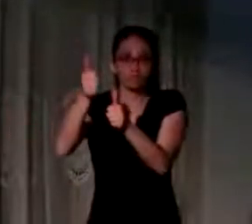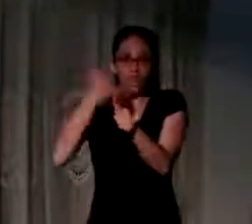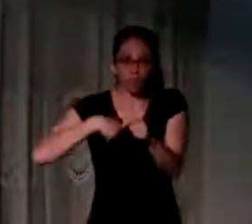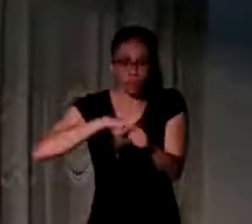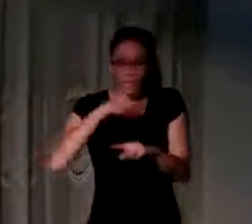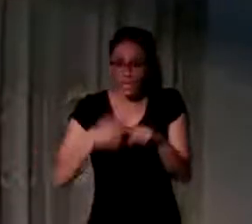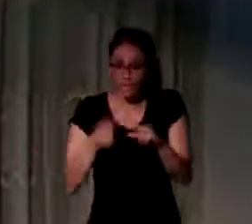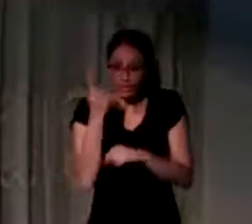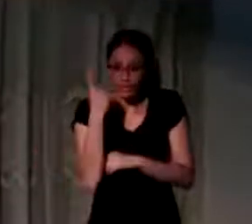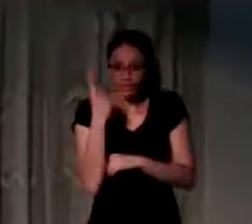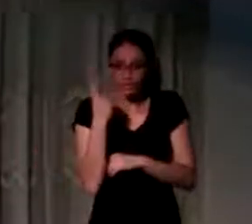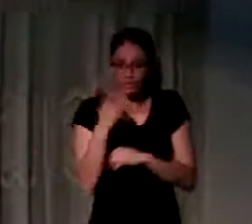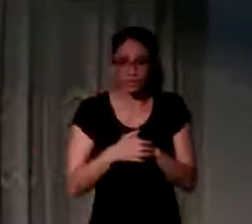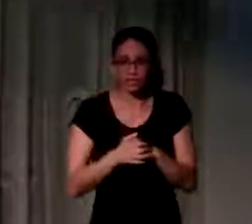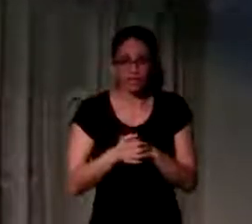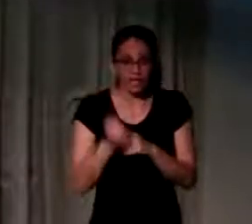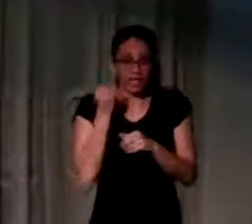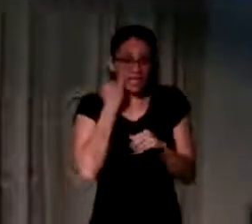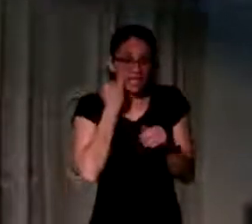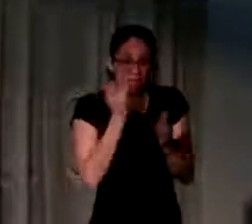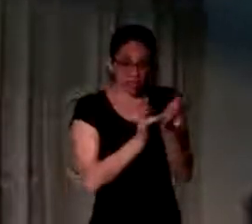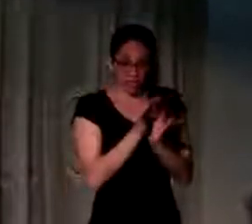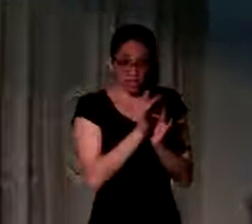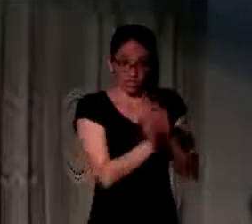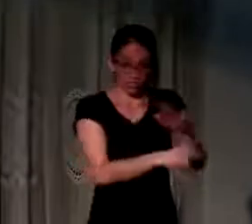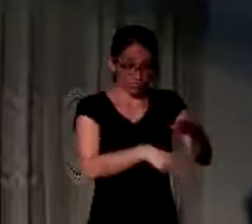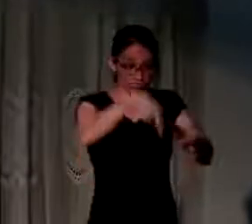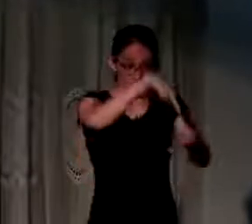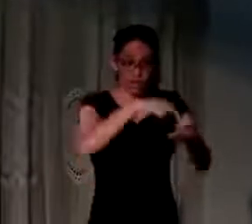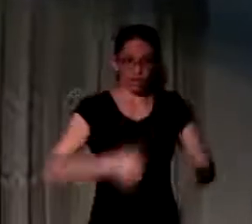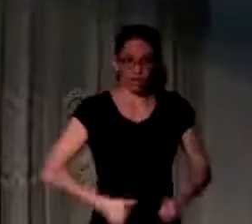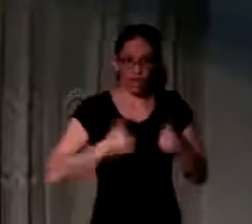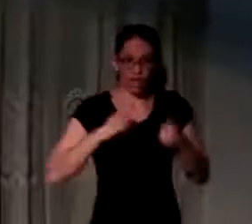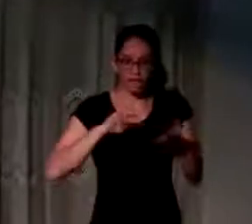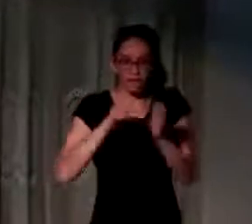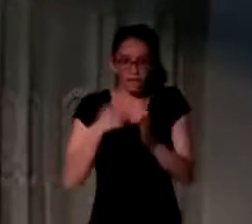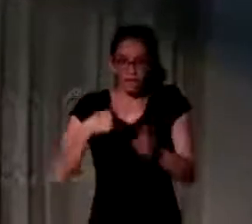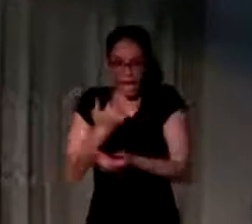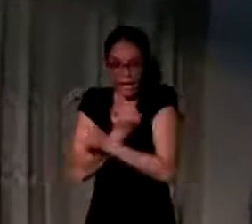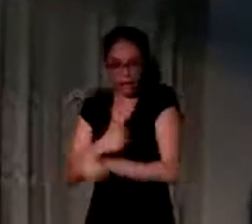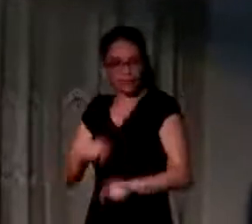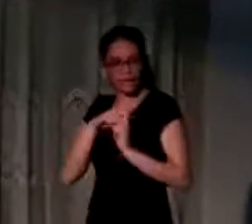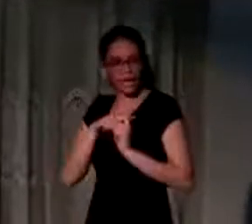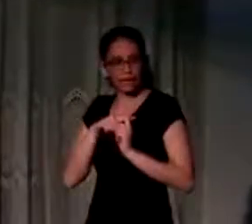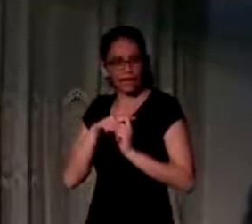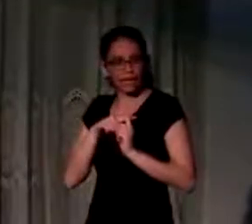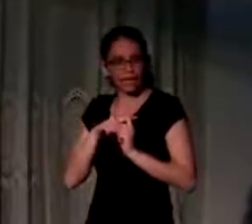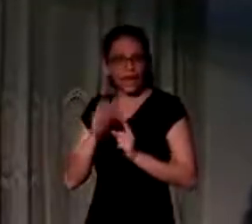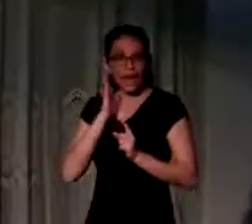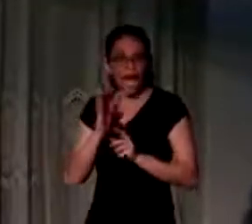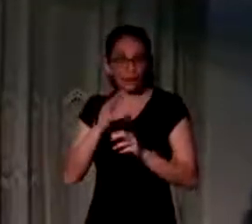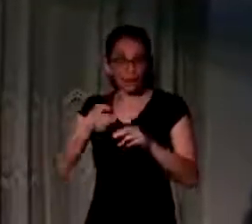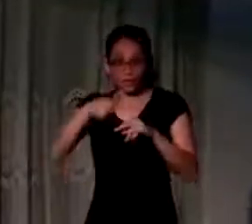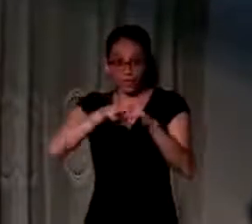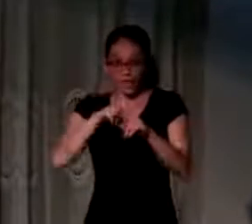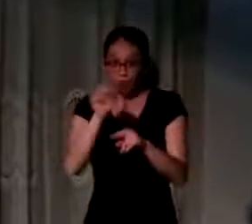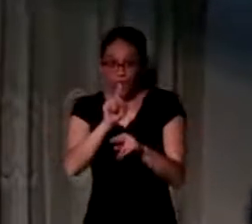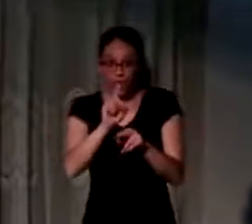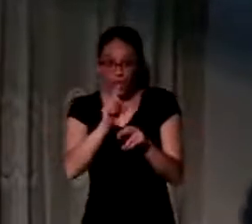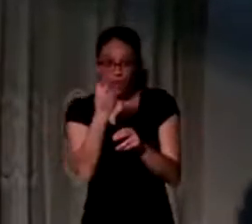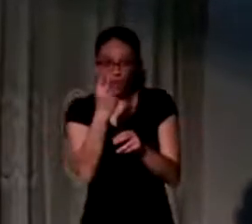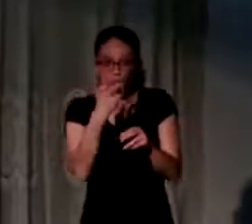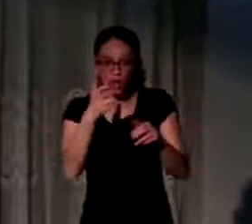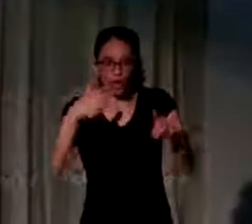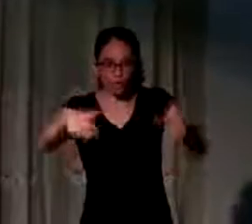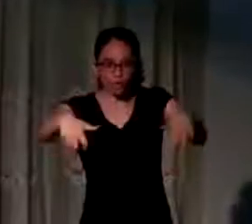If he's alive, I'm saved. I'm going to sit on one of the 12 thrones around God himself